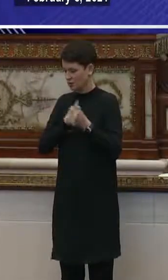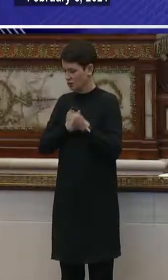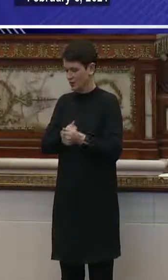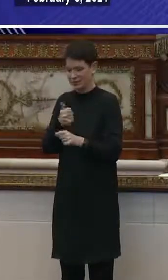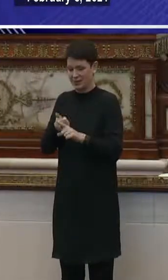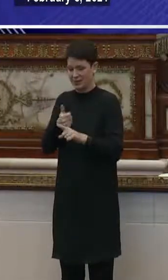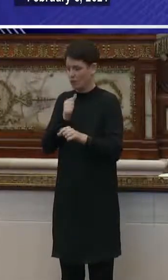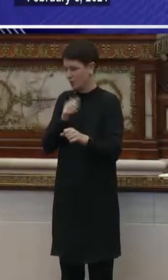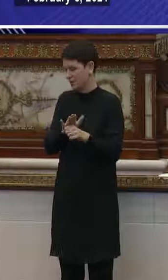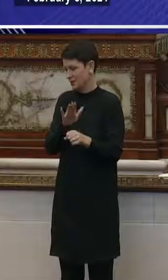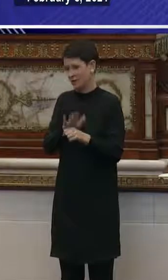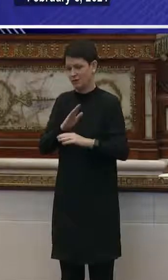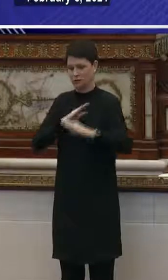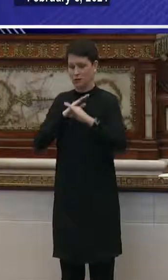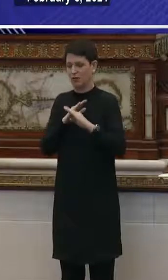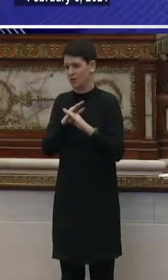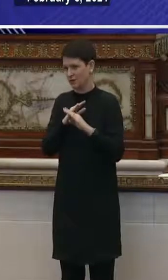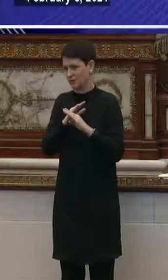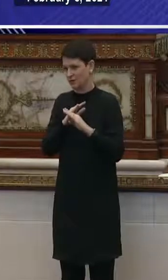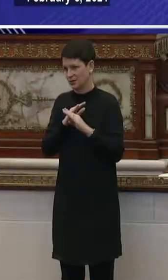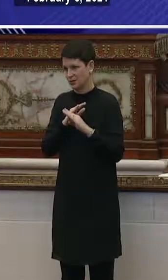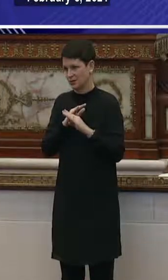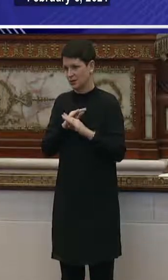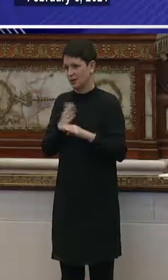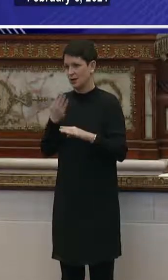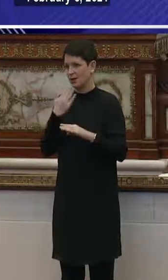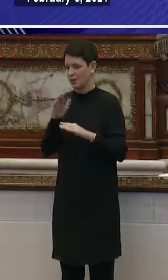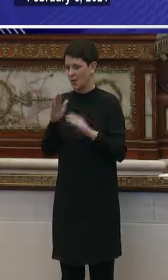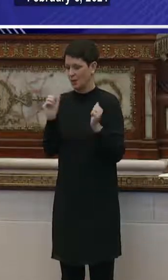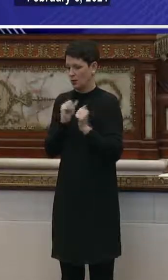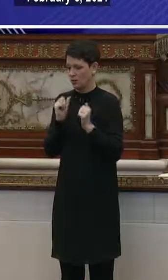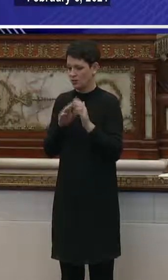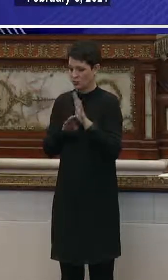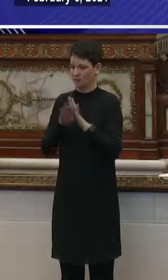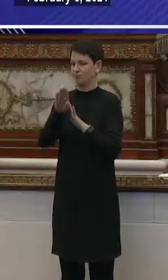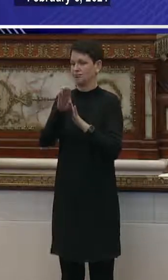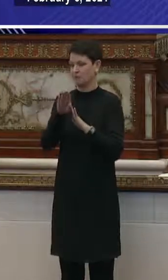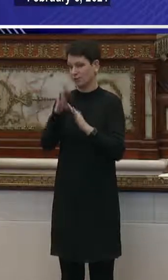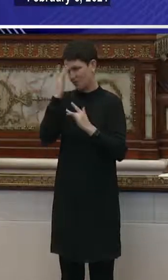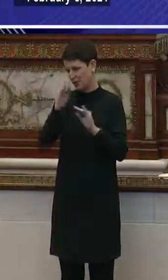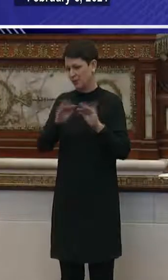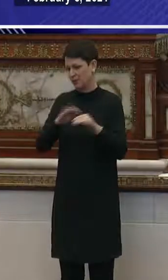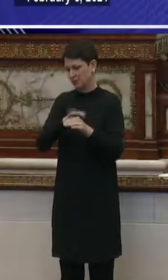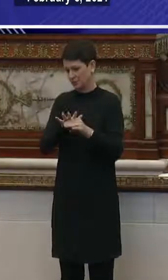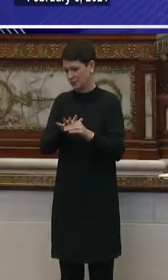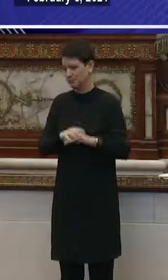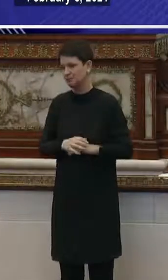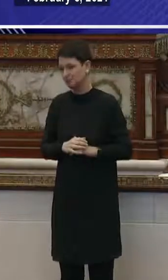wasn't going to prevent a bad winter surge of the epidemic.